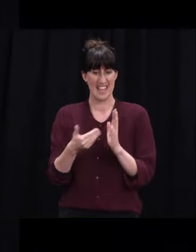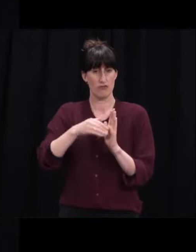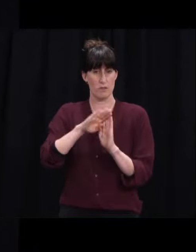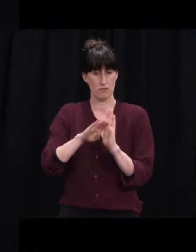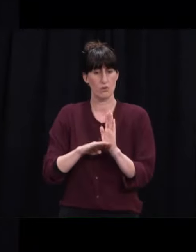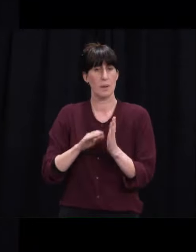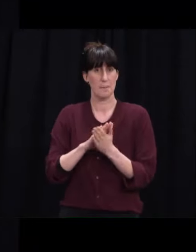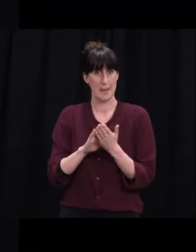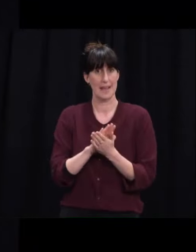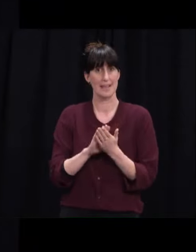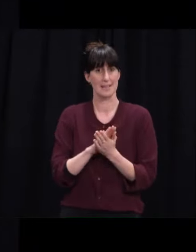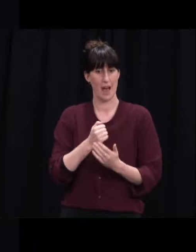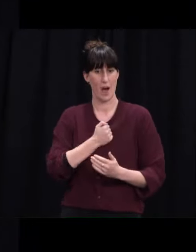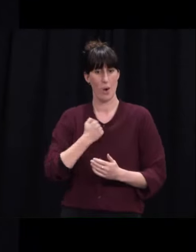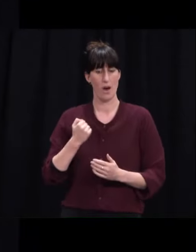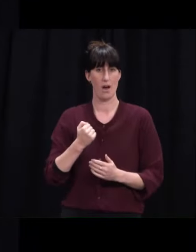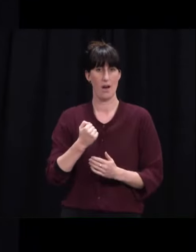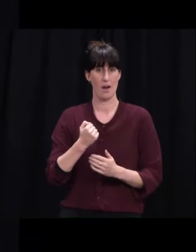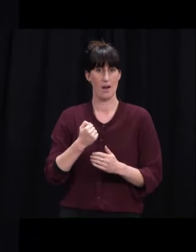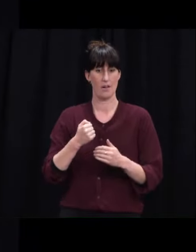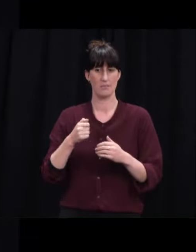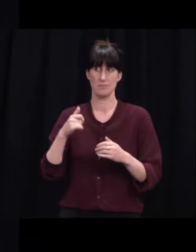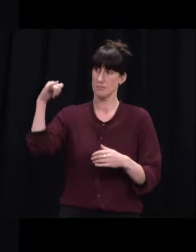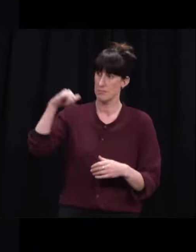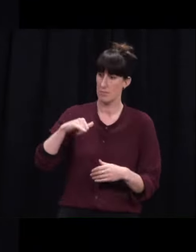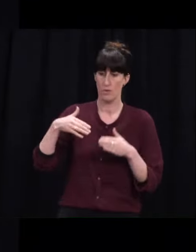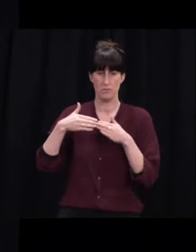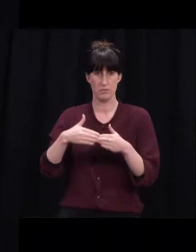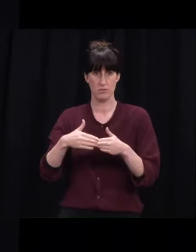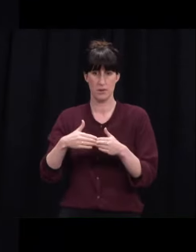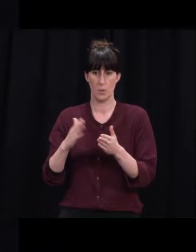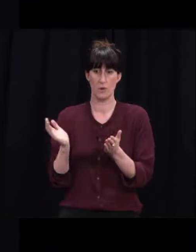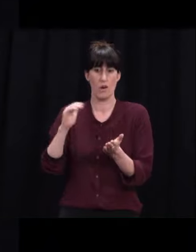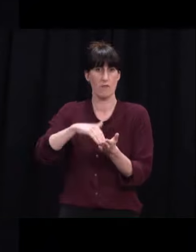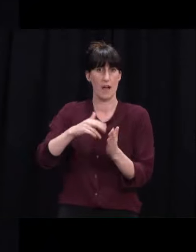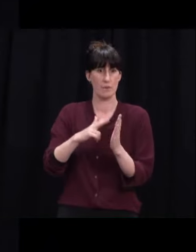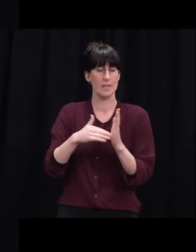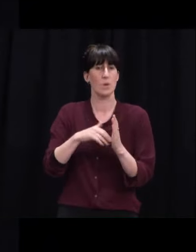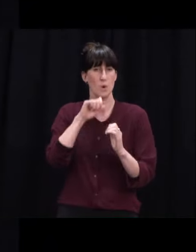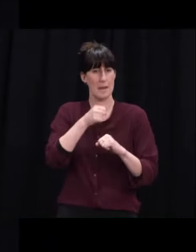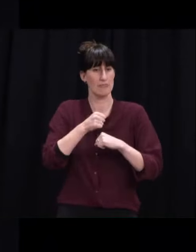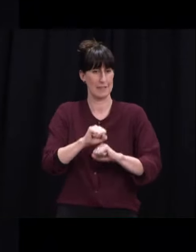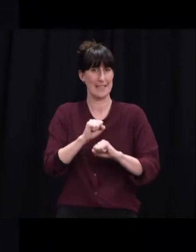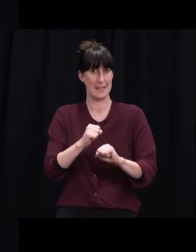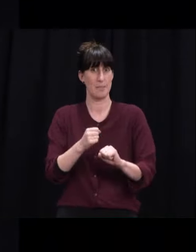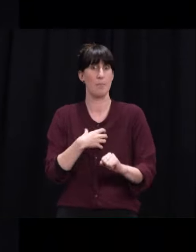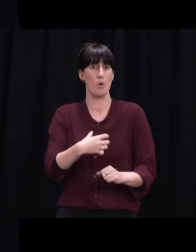requirements and strengthen our protections against COVID-19. To quickly remind you of the daily numbers,